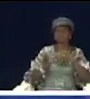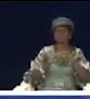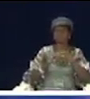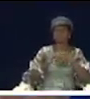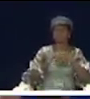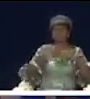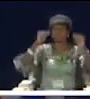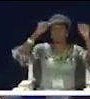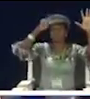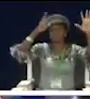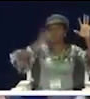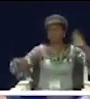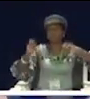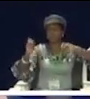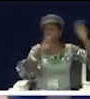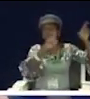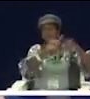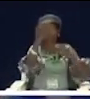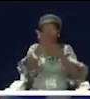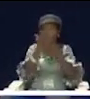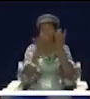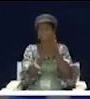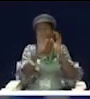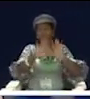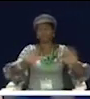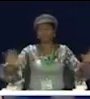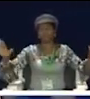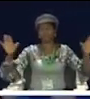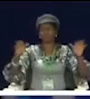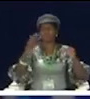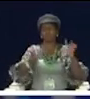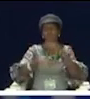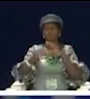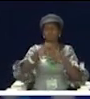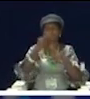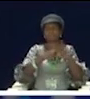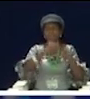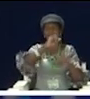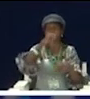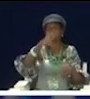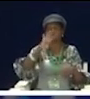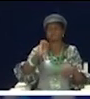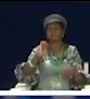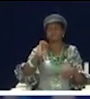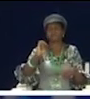Father, I'm committing to your hands your children born in the month of June.